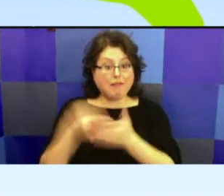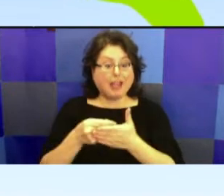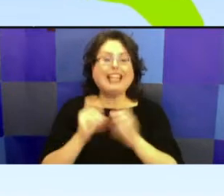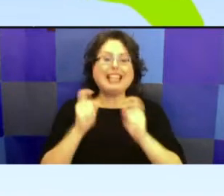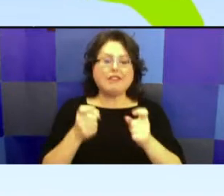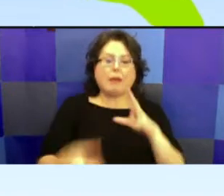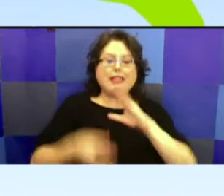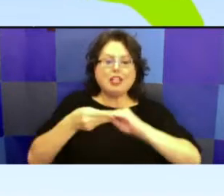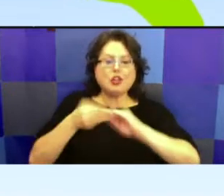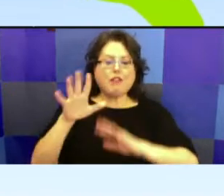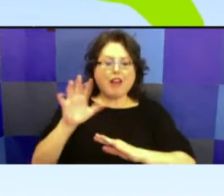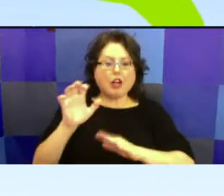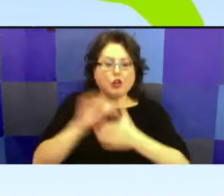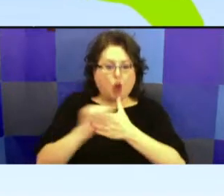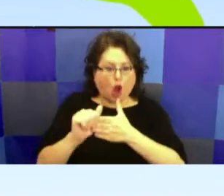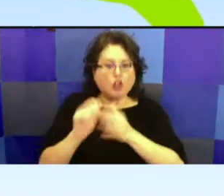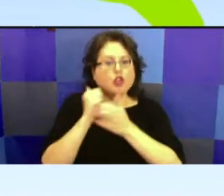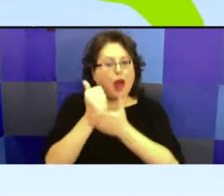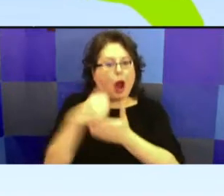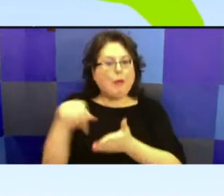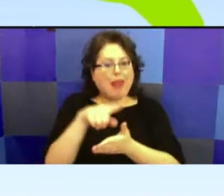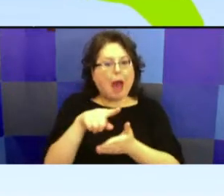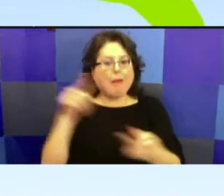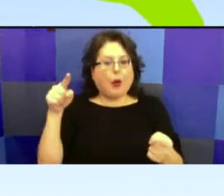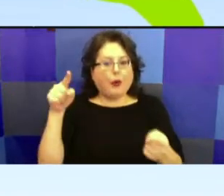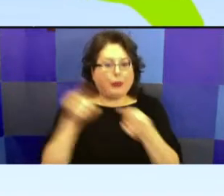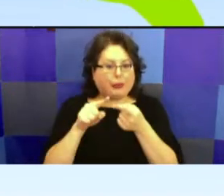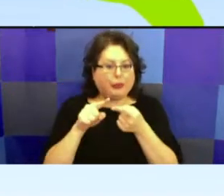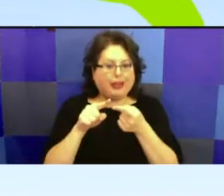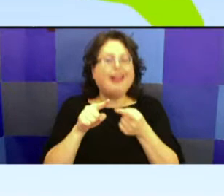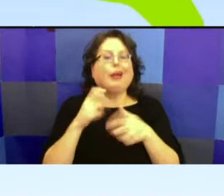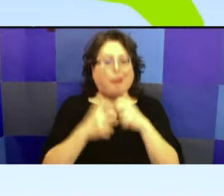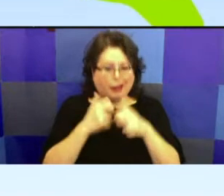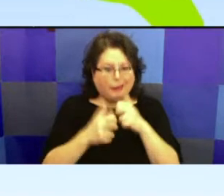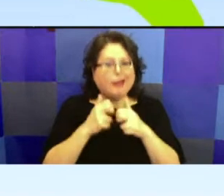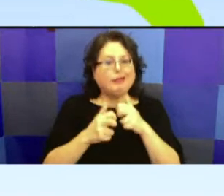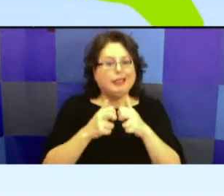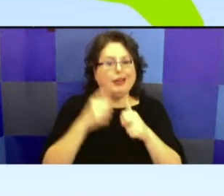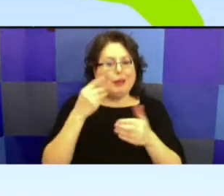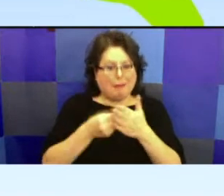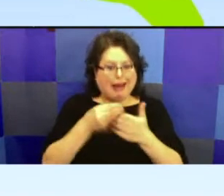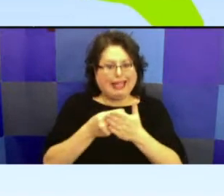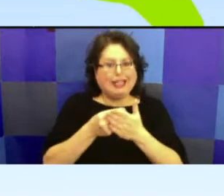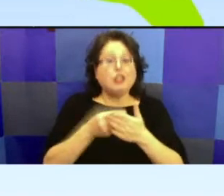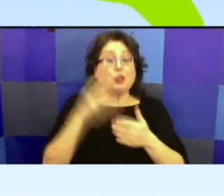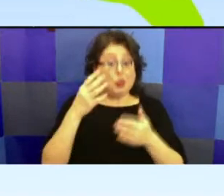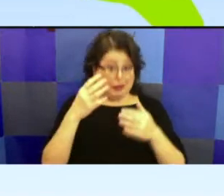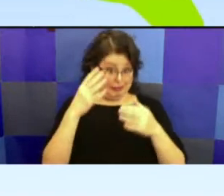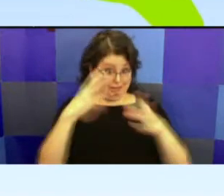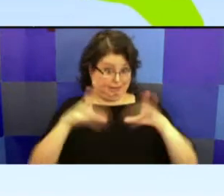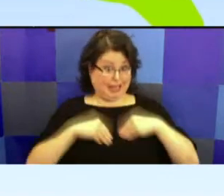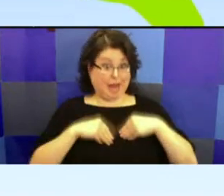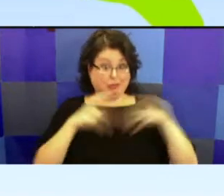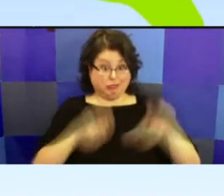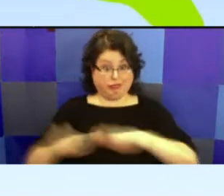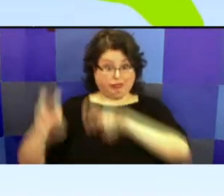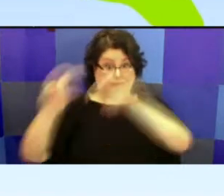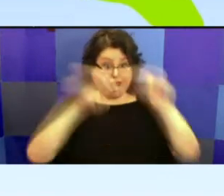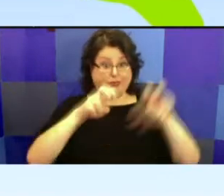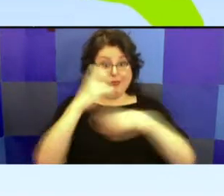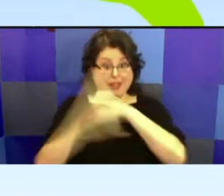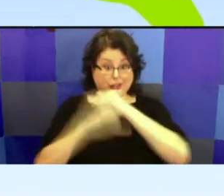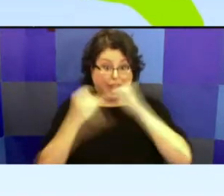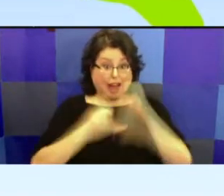to students to help, again, close that gap for that travel abroad experience. And then, of course, this past year with the